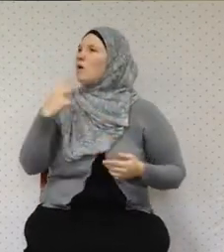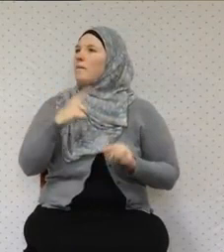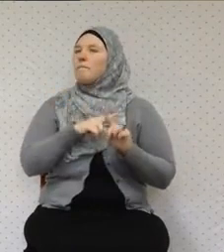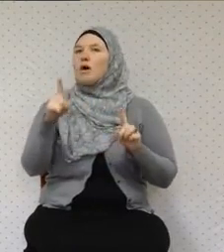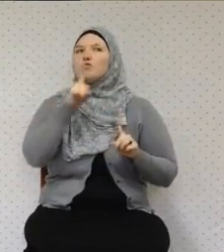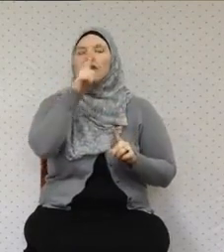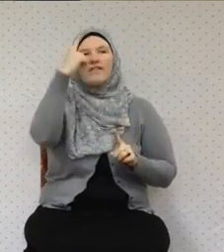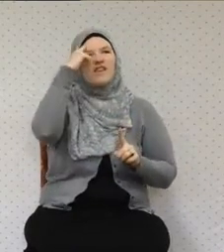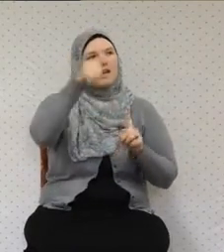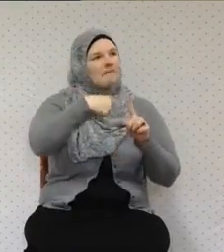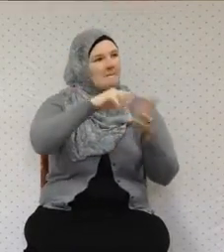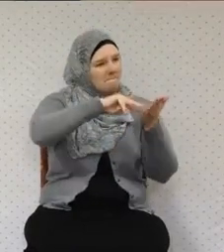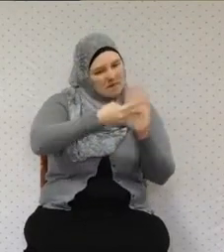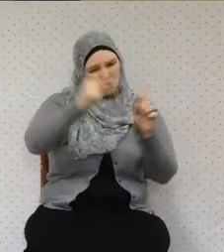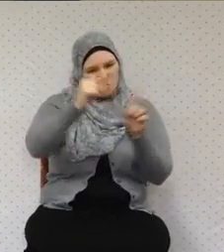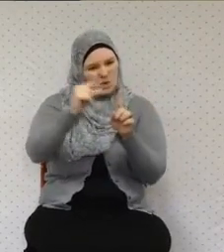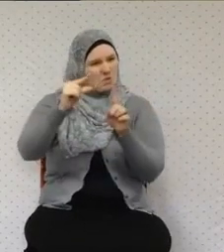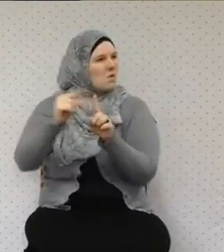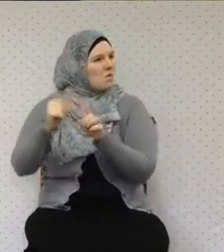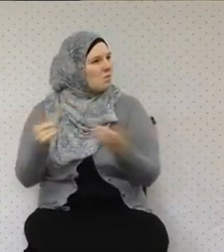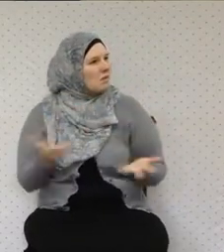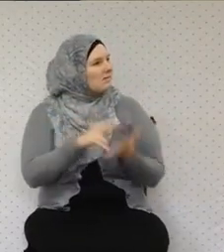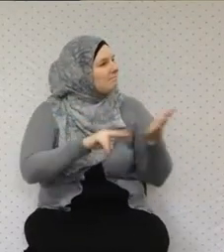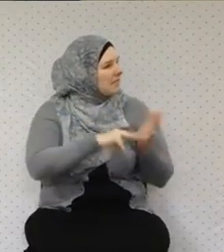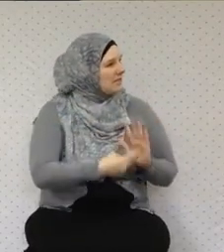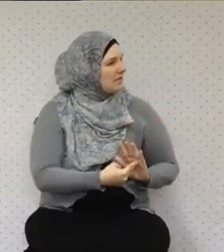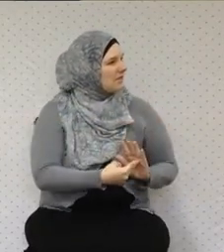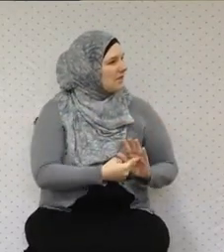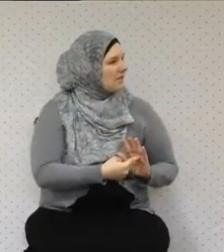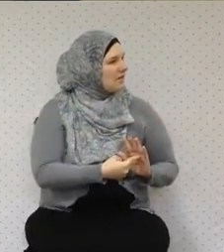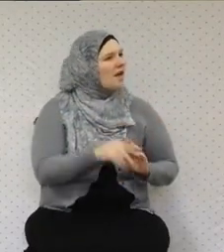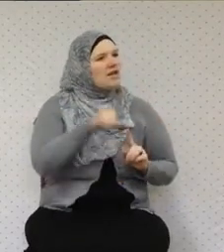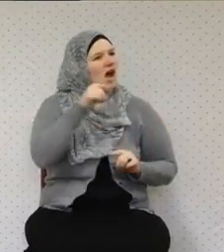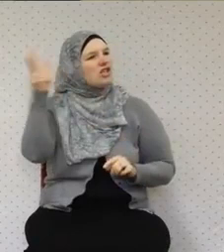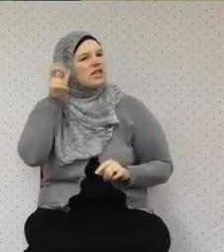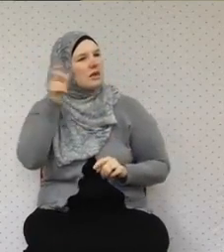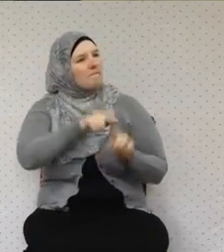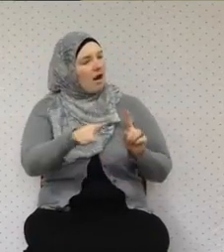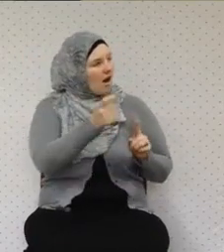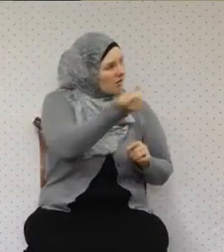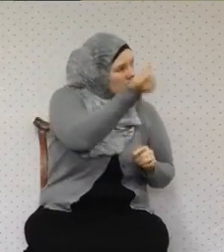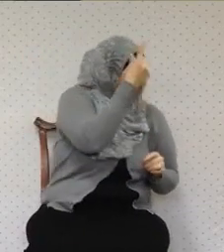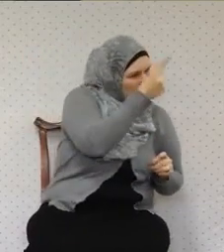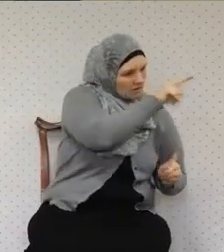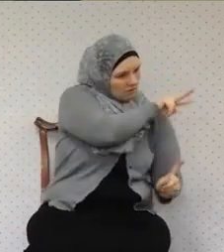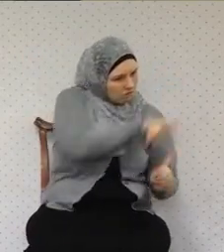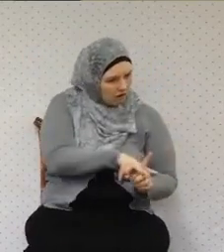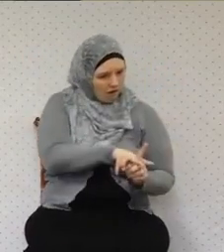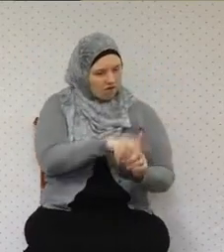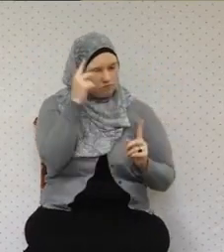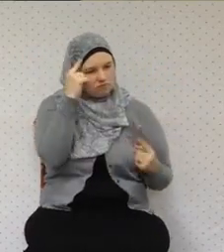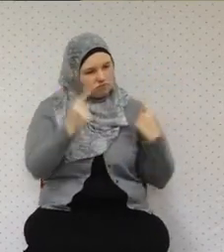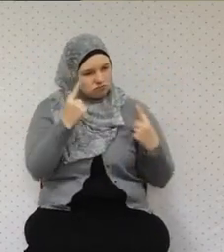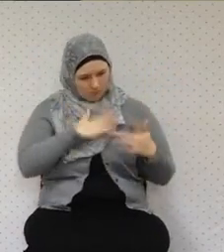think about the context, the content and the context, to understand, to apply, to ponder,